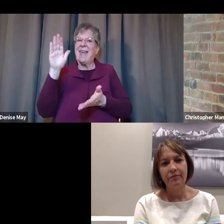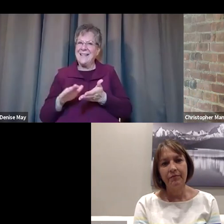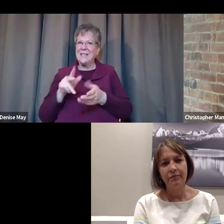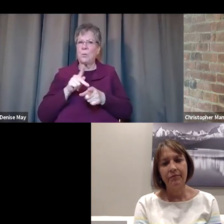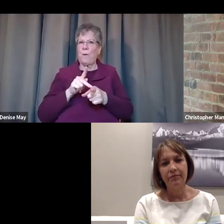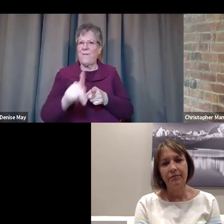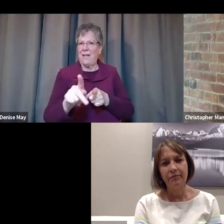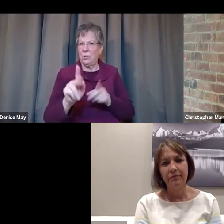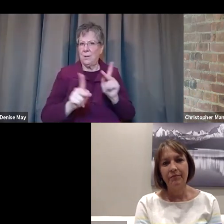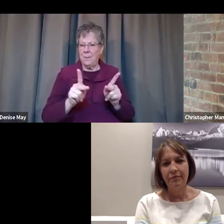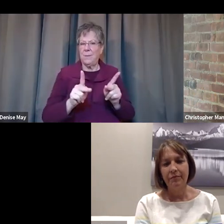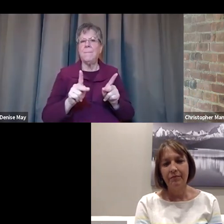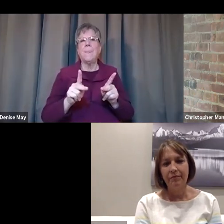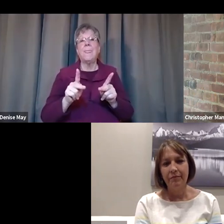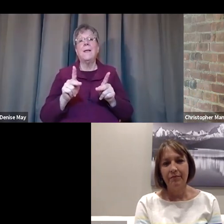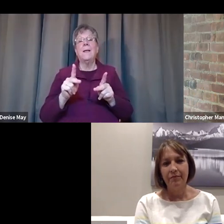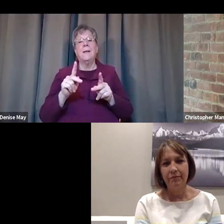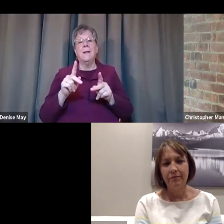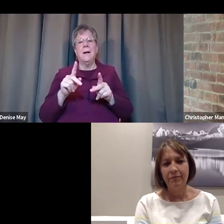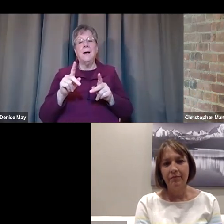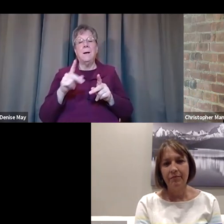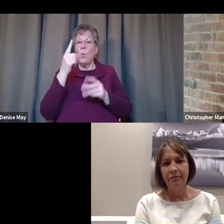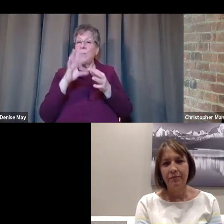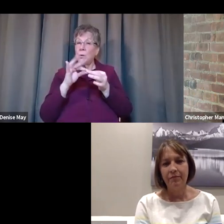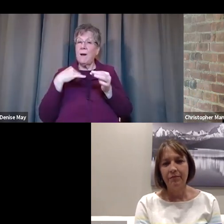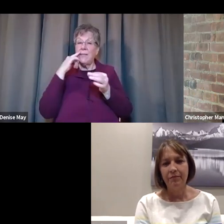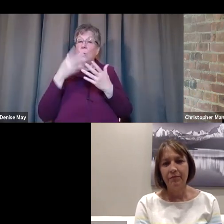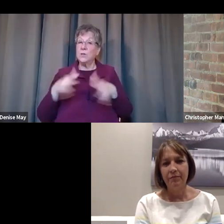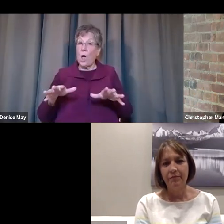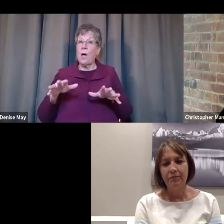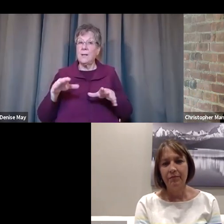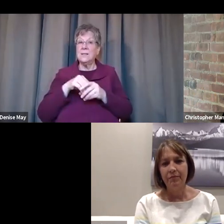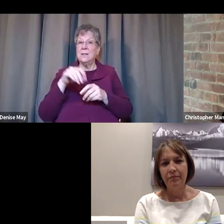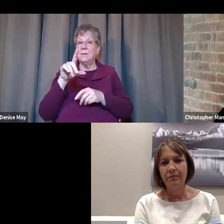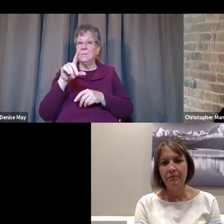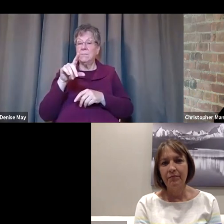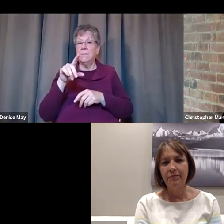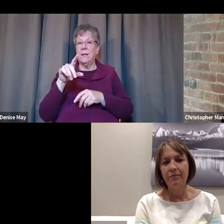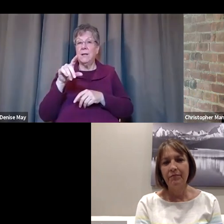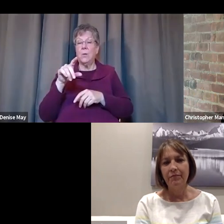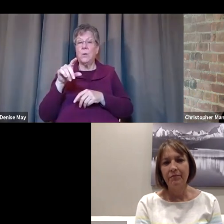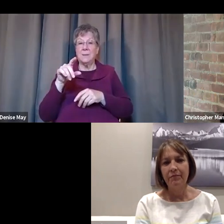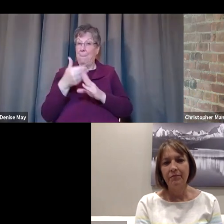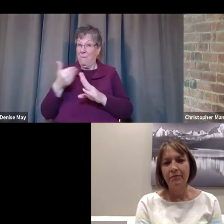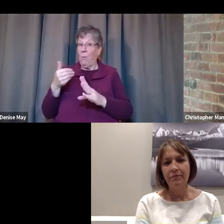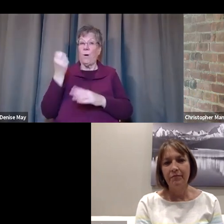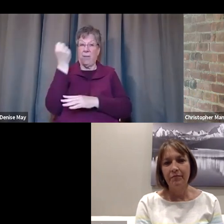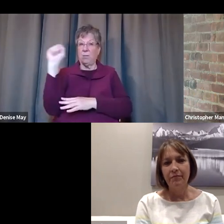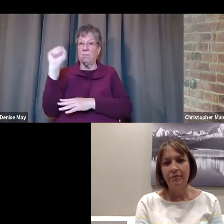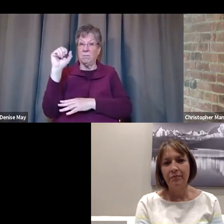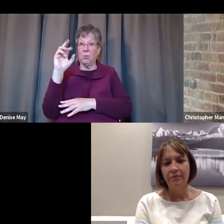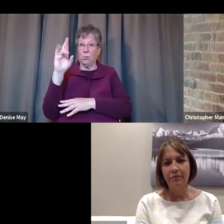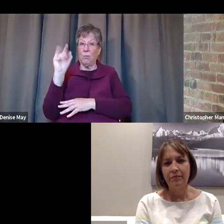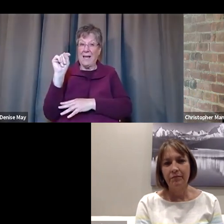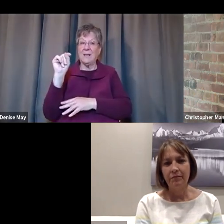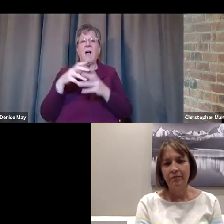about 2022, a story that I think was lost is that a lot of the challenges before we had the riot, a lot of the rhetoric about the Electoral